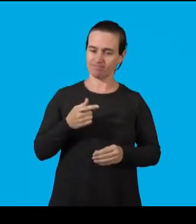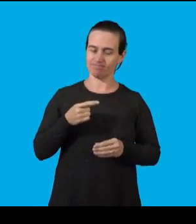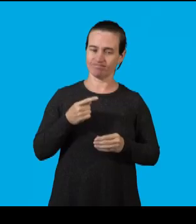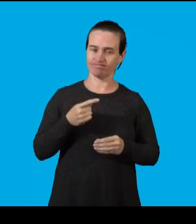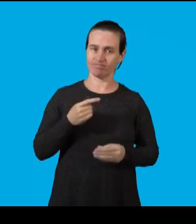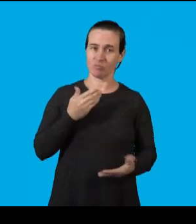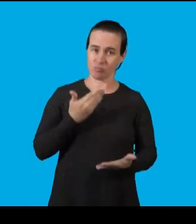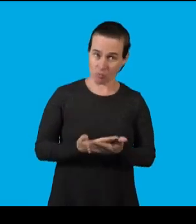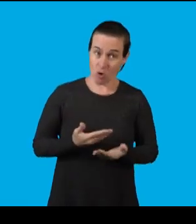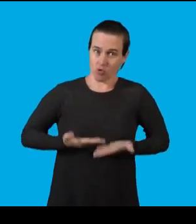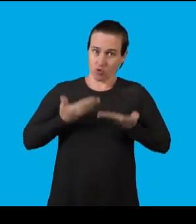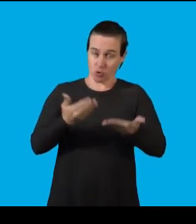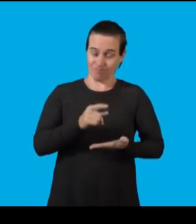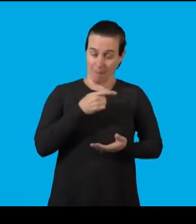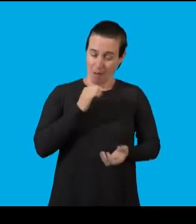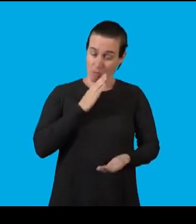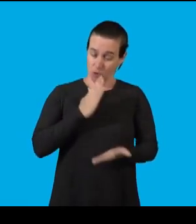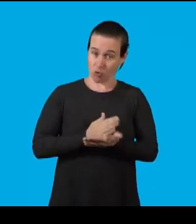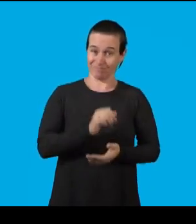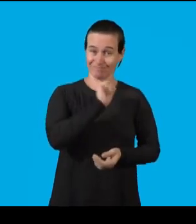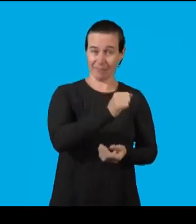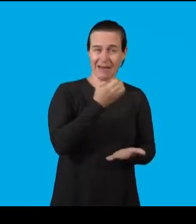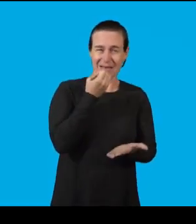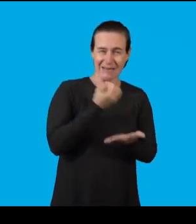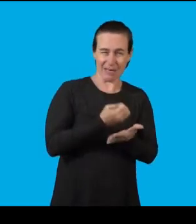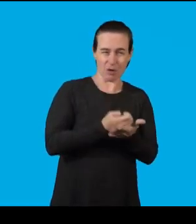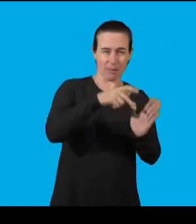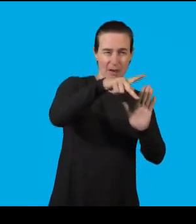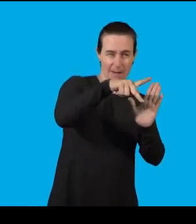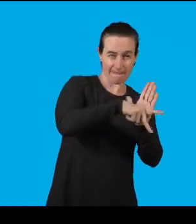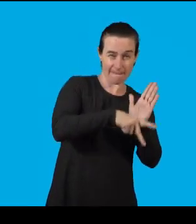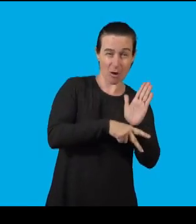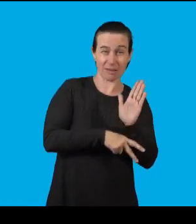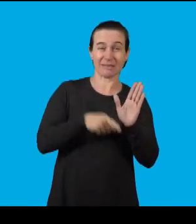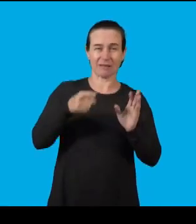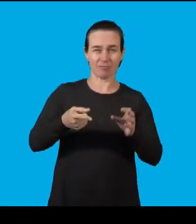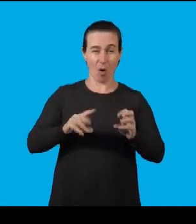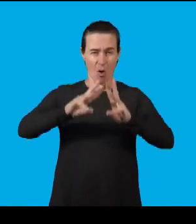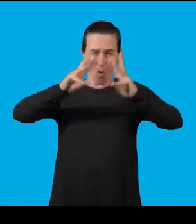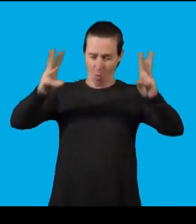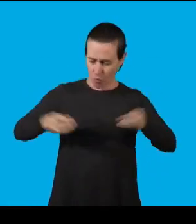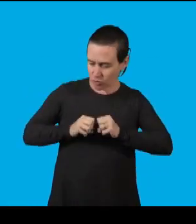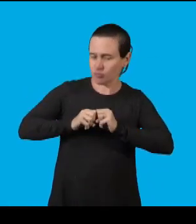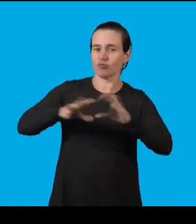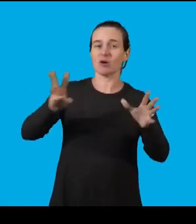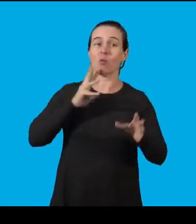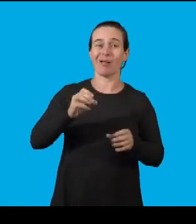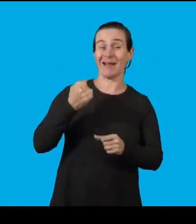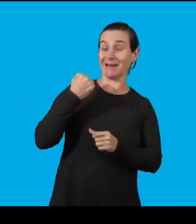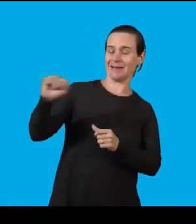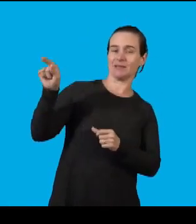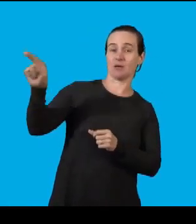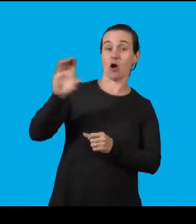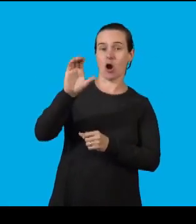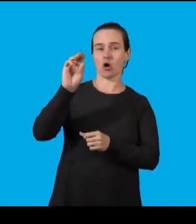that its economic policy of capitalism flourished in the whole world by supporting the government against the